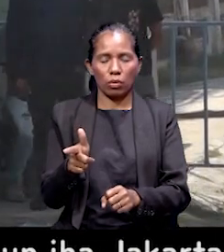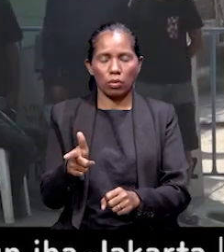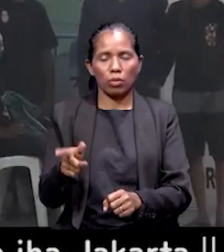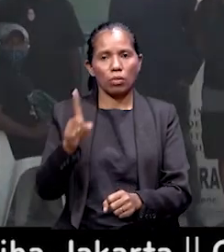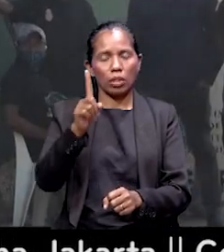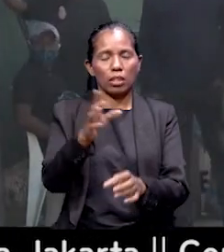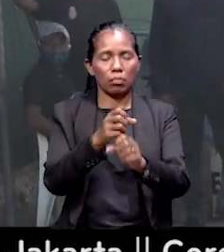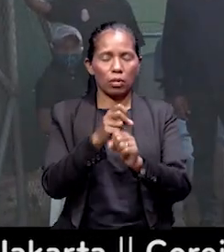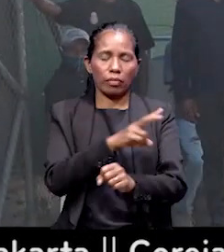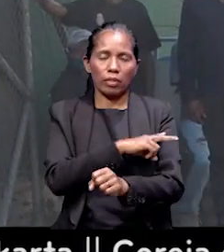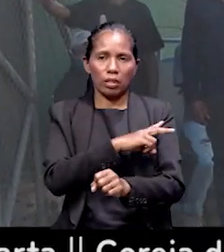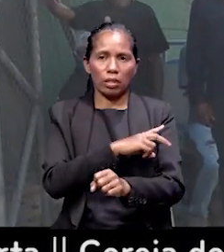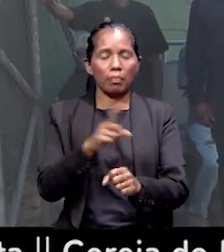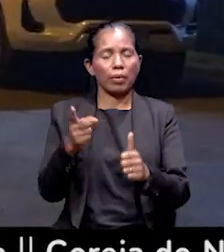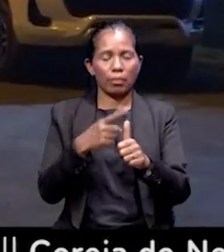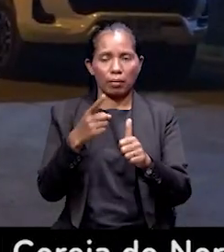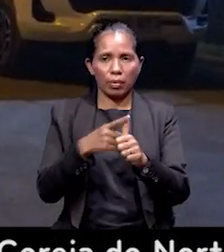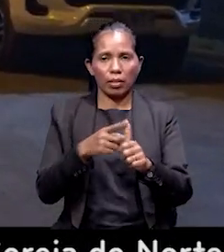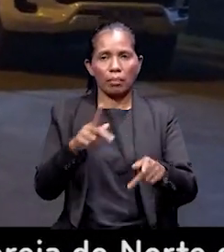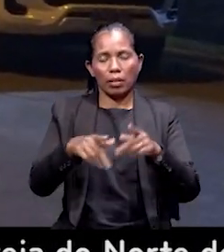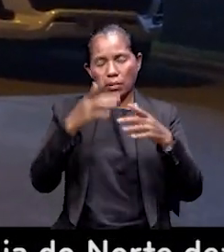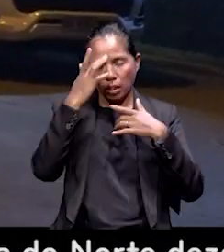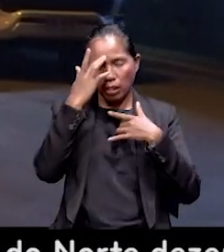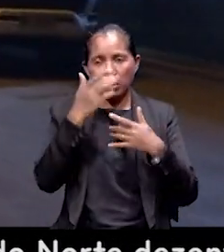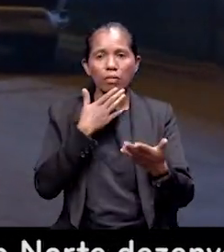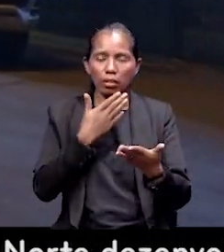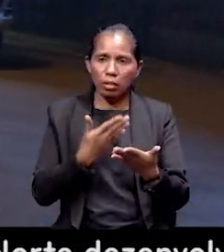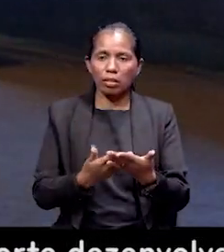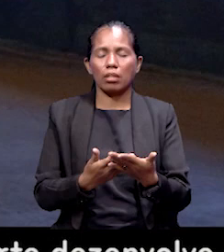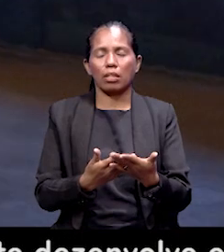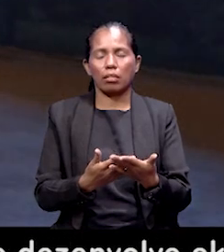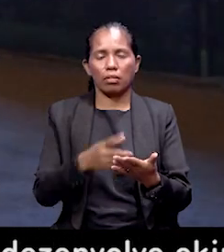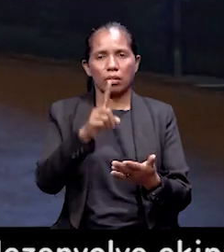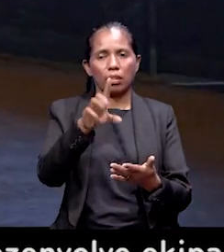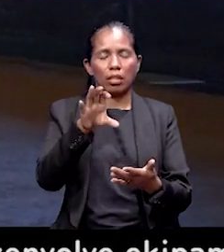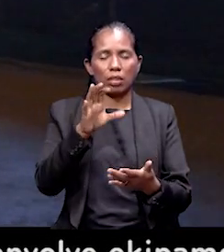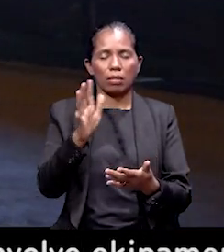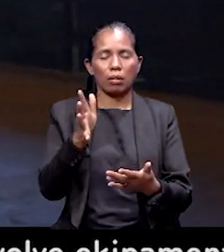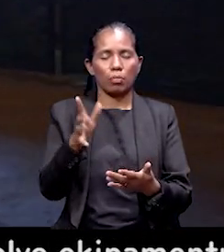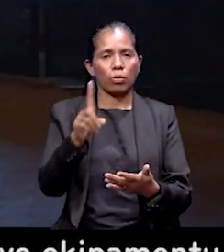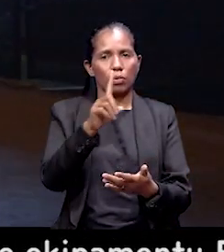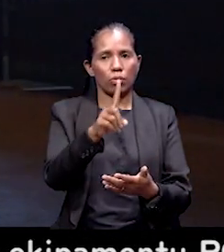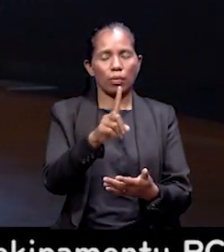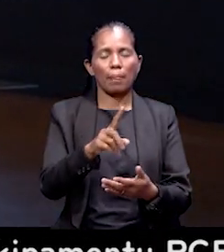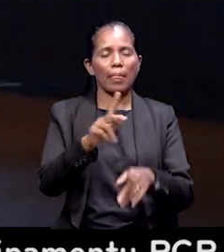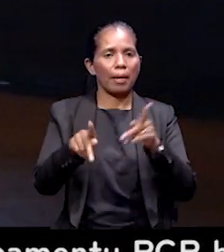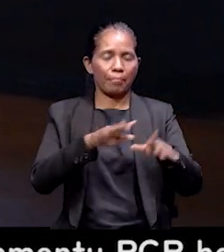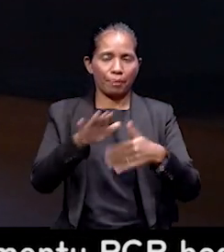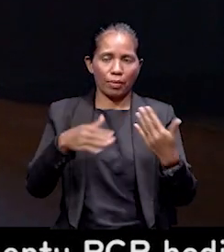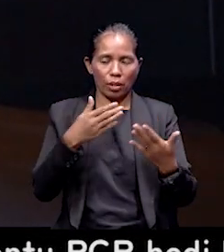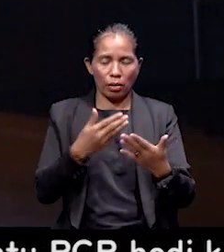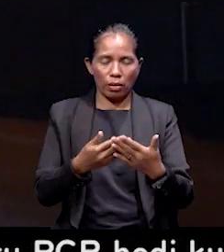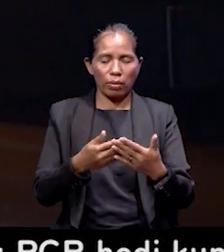dahuluk, kaju rekoperadu atus sida lima nulu resin rua, kaju ativu rihun hat atus rua tolu, no total kasu